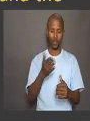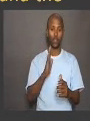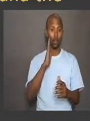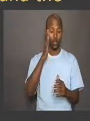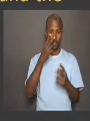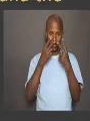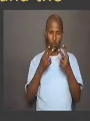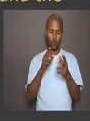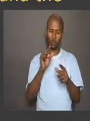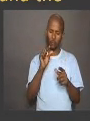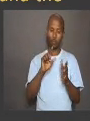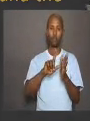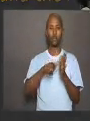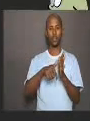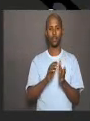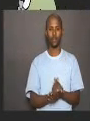a few minutes.